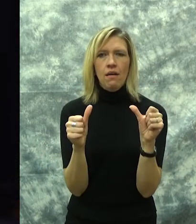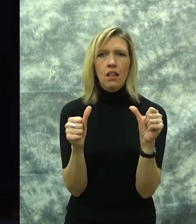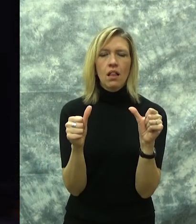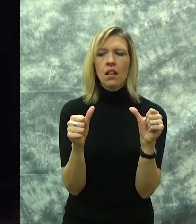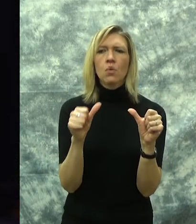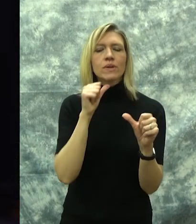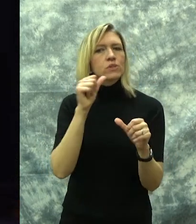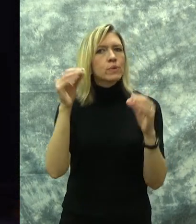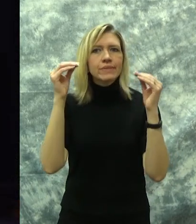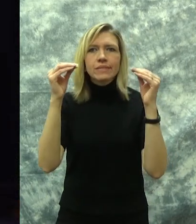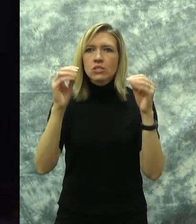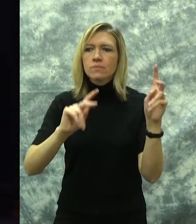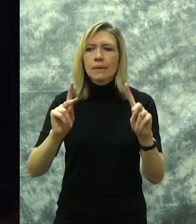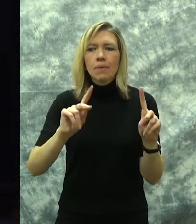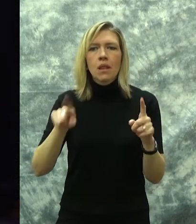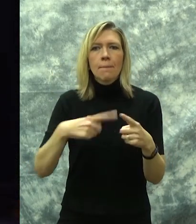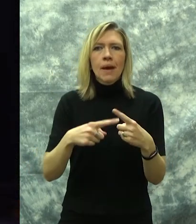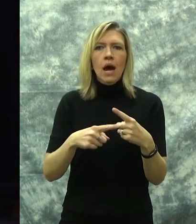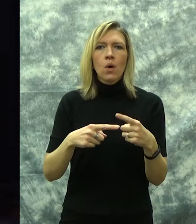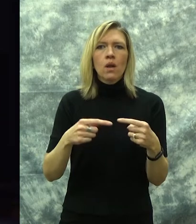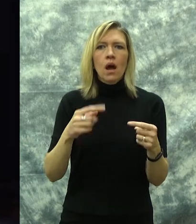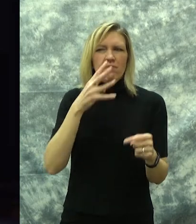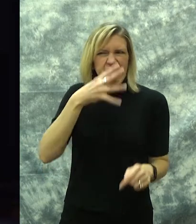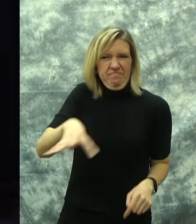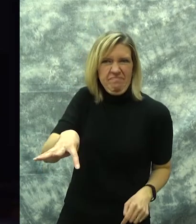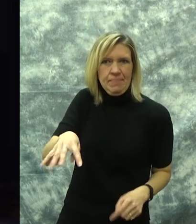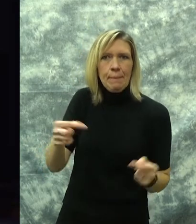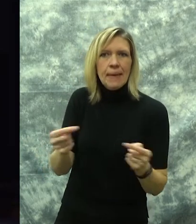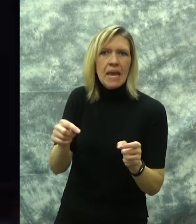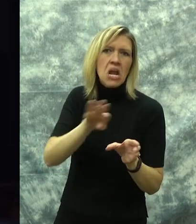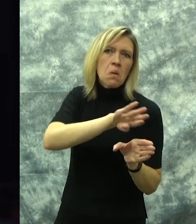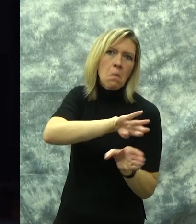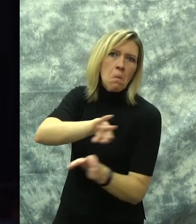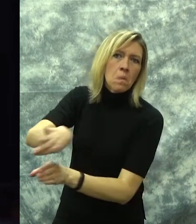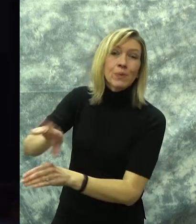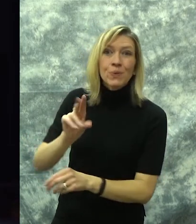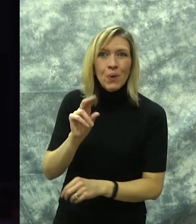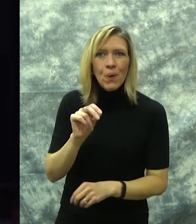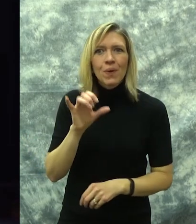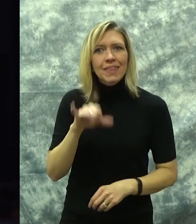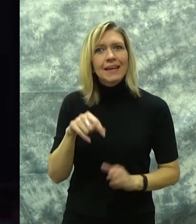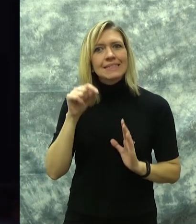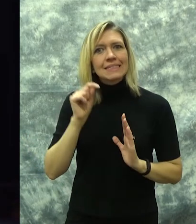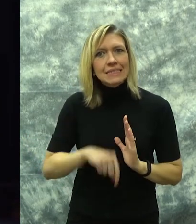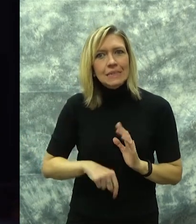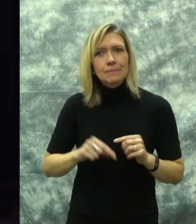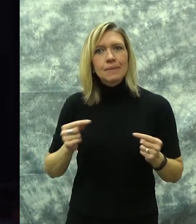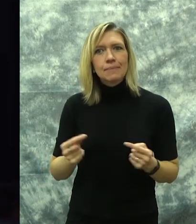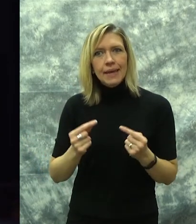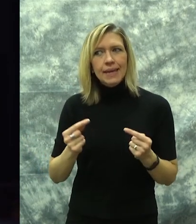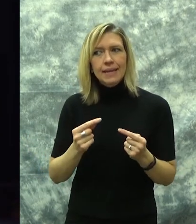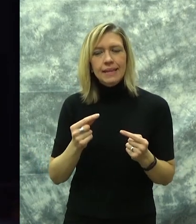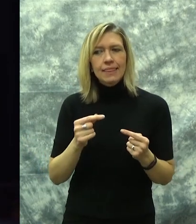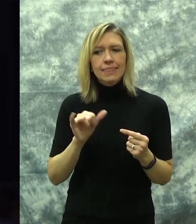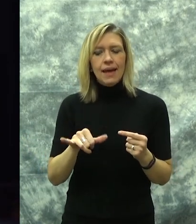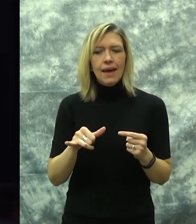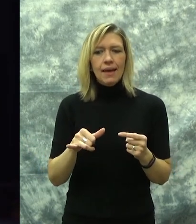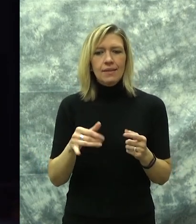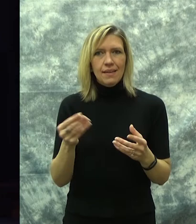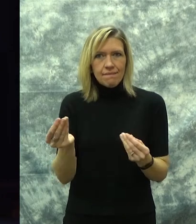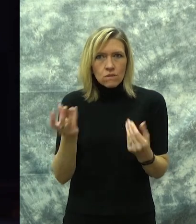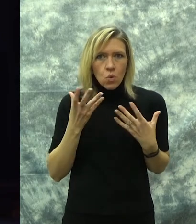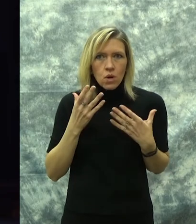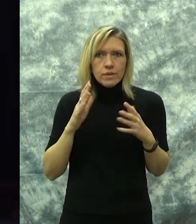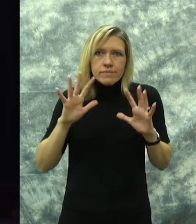life, just push it aside. And so that deep pain informs and uplifts and allows